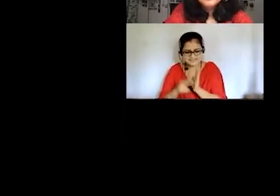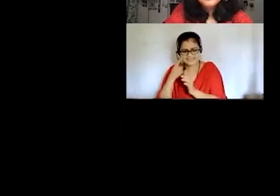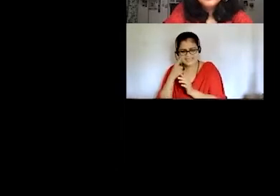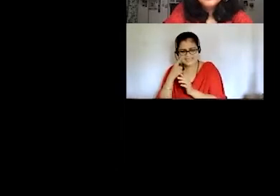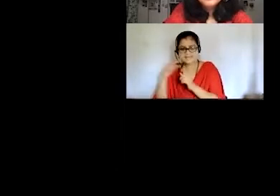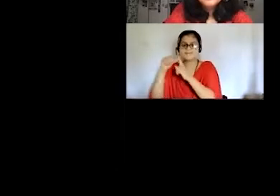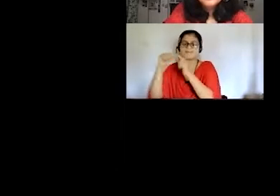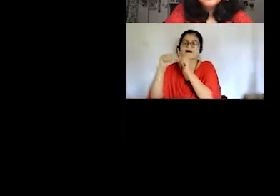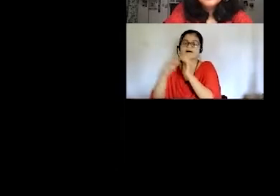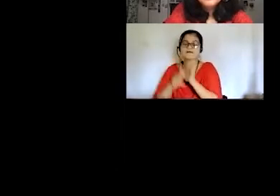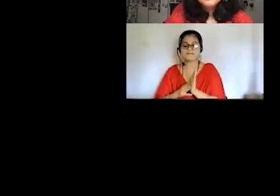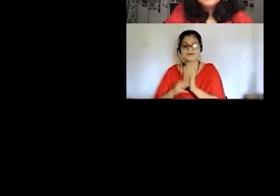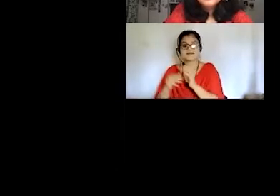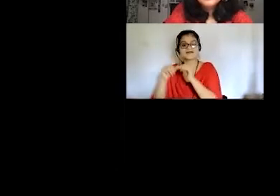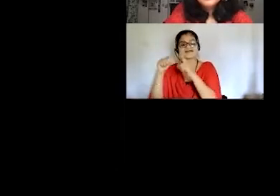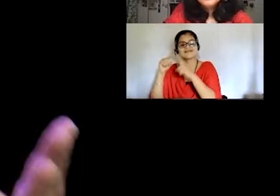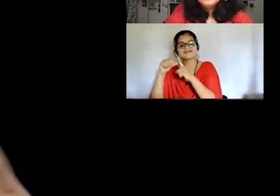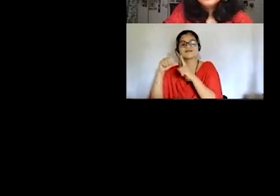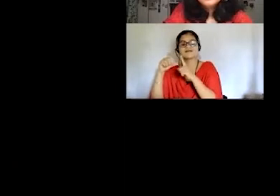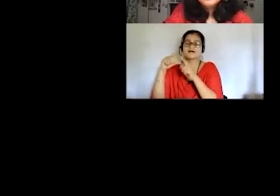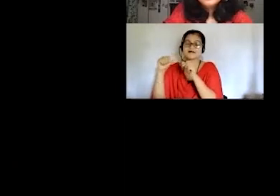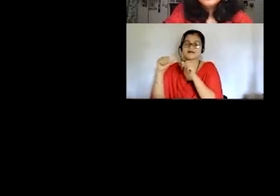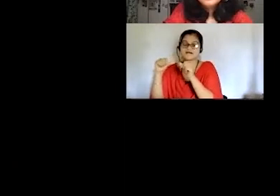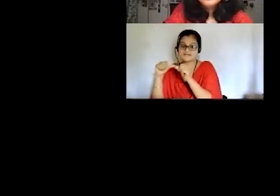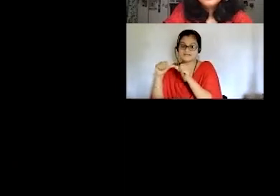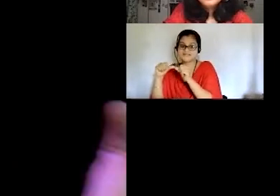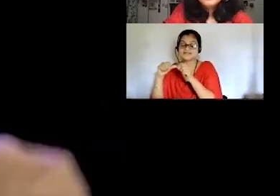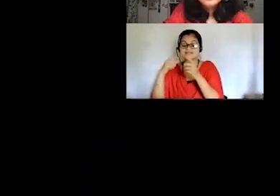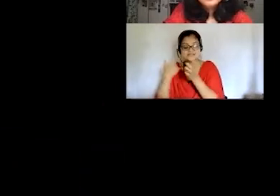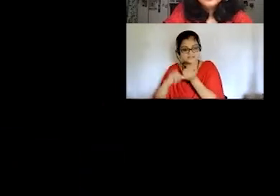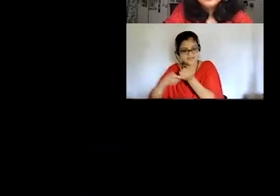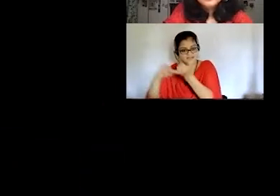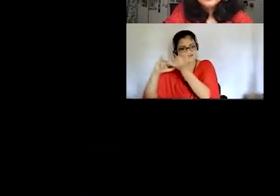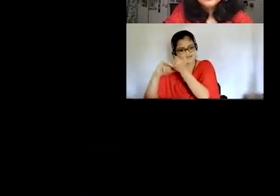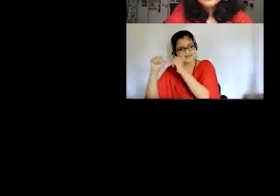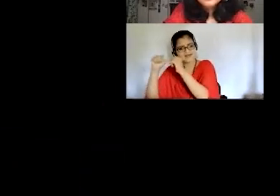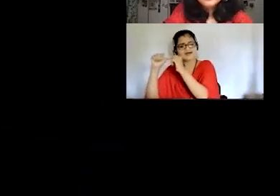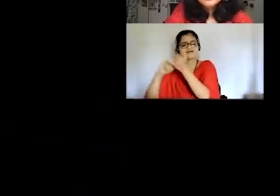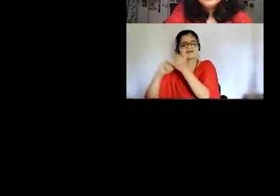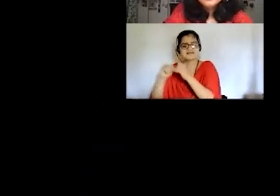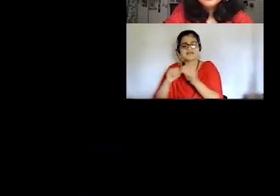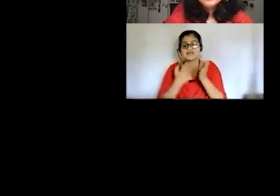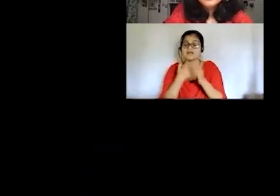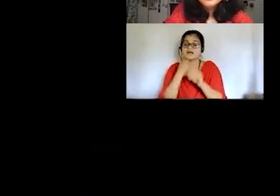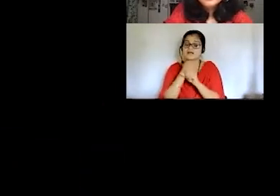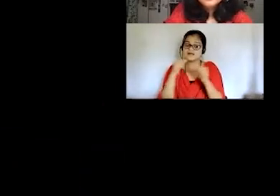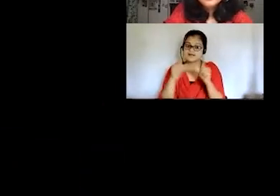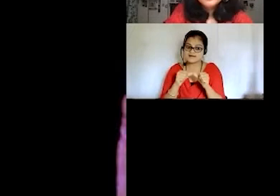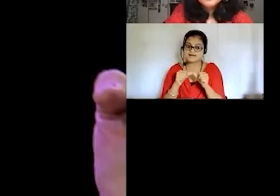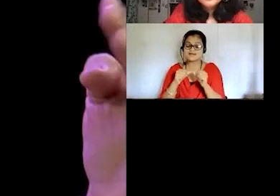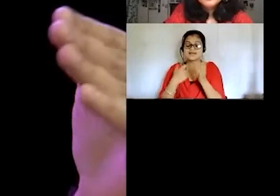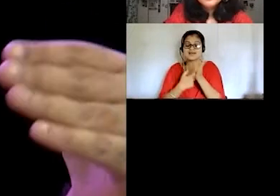pa ma ga pa da sa sa ga re sa ni da